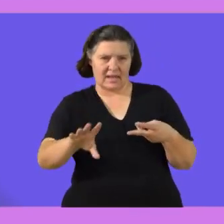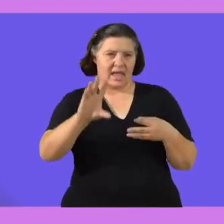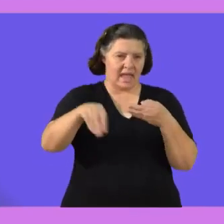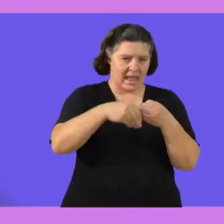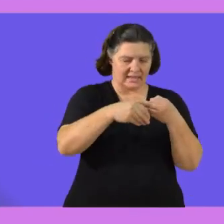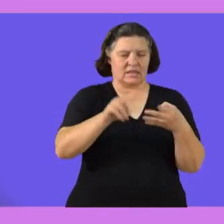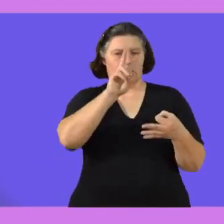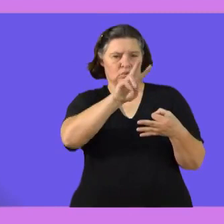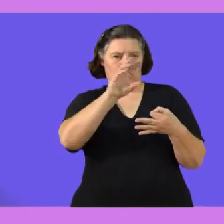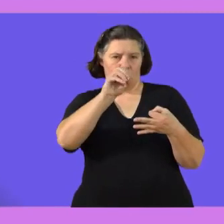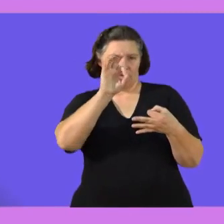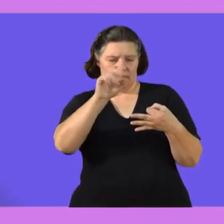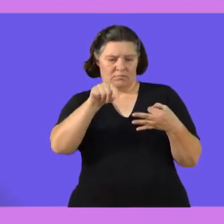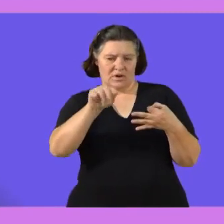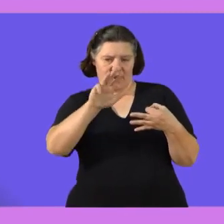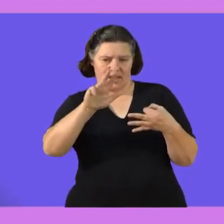304.83 plus